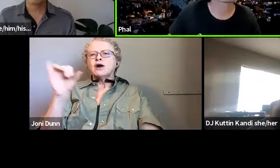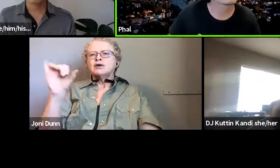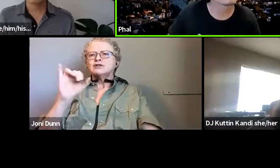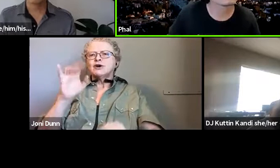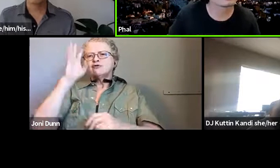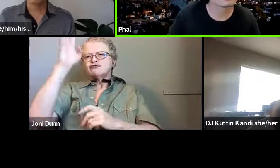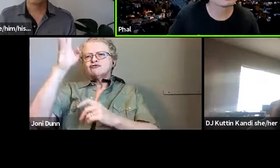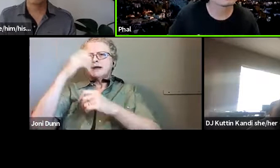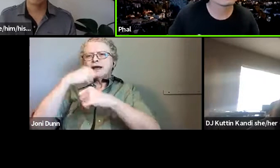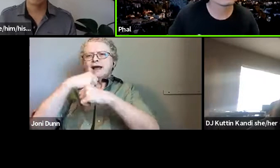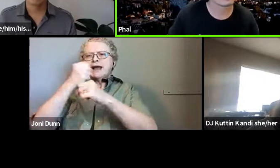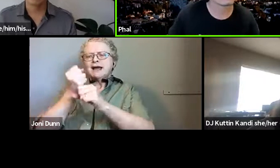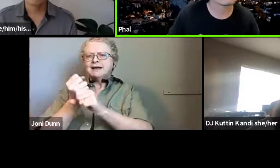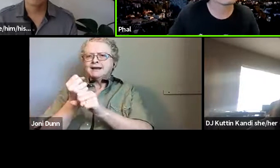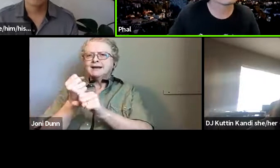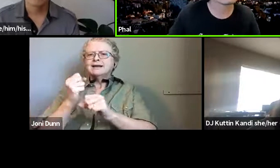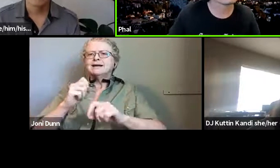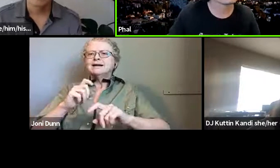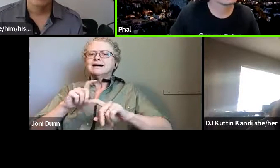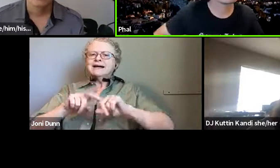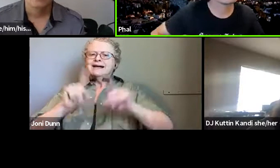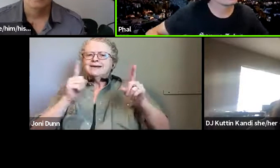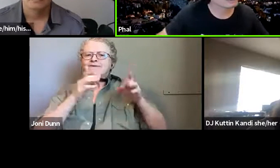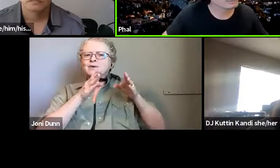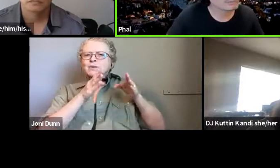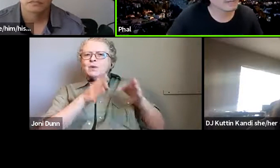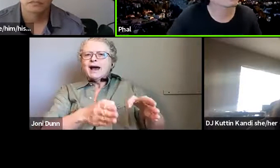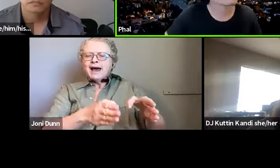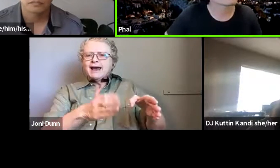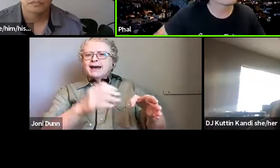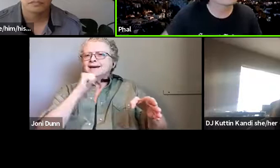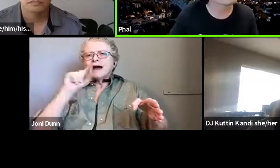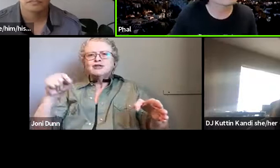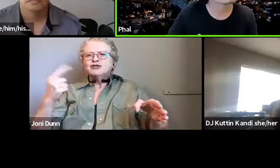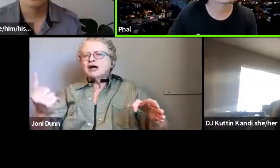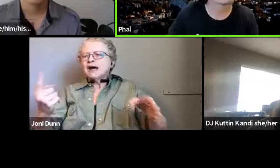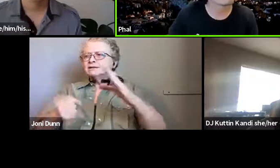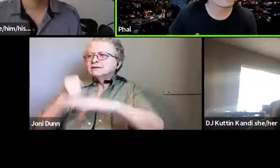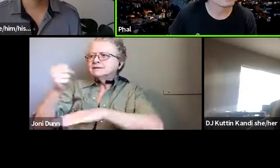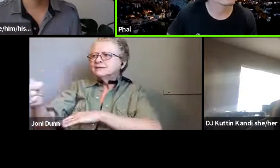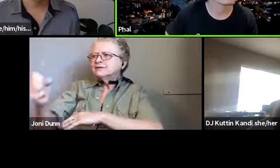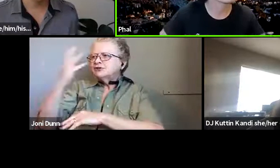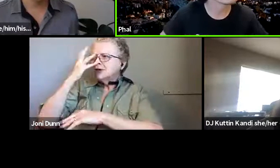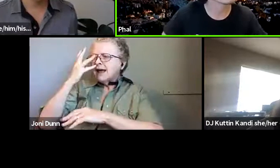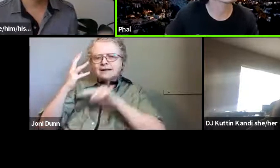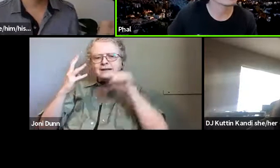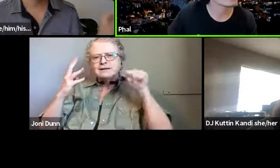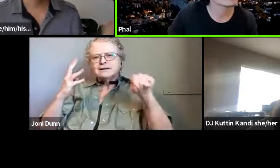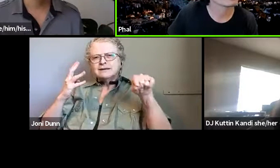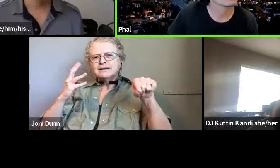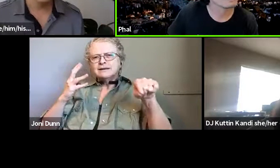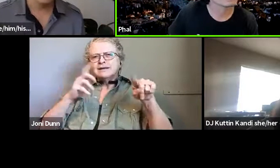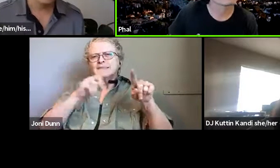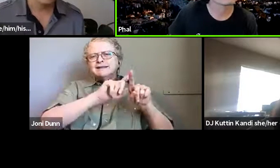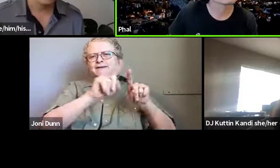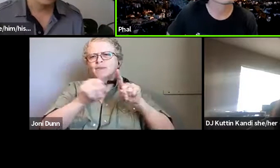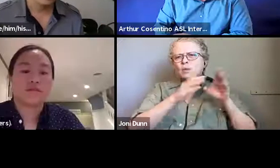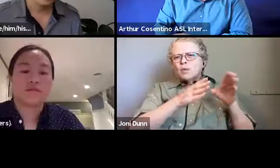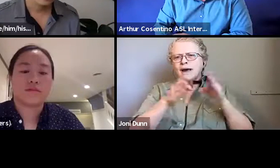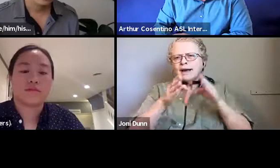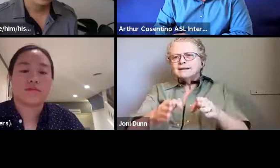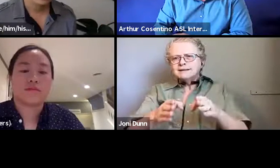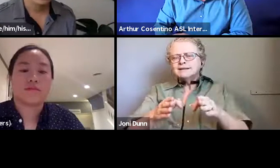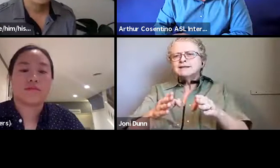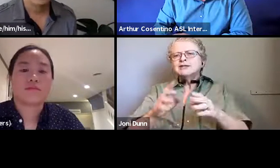to Incarceration work group. And they really took community members and try to find solutions and try to find answers. And they're starting to work to implement all that and put that together. So there